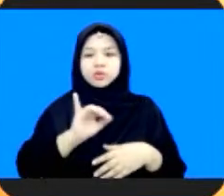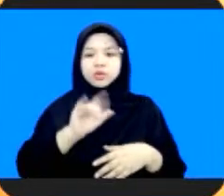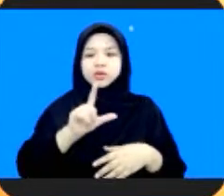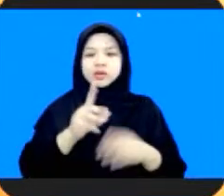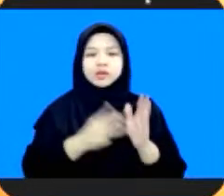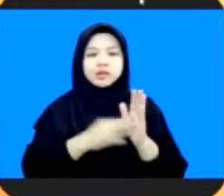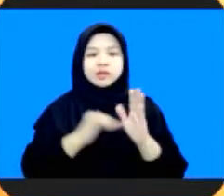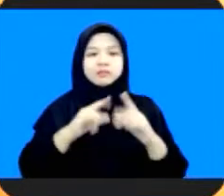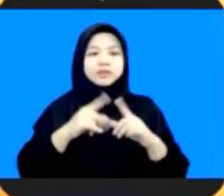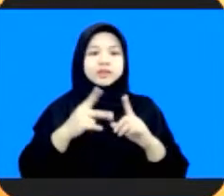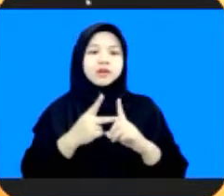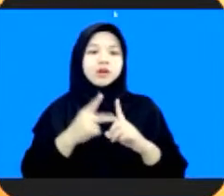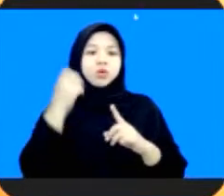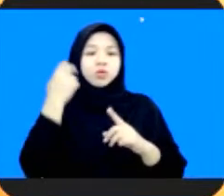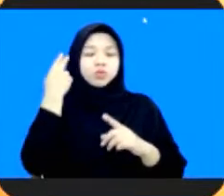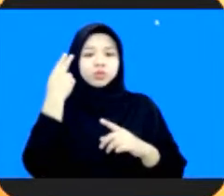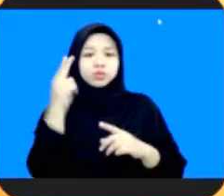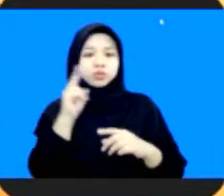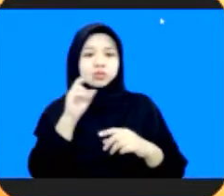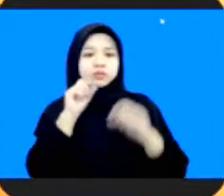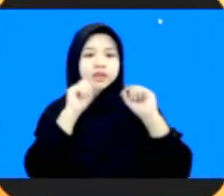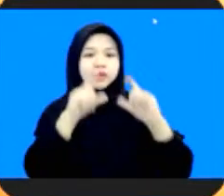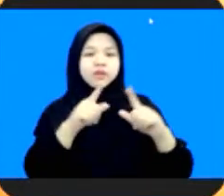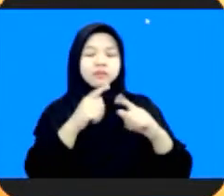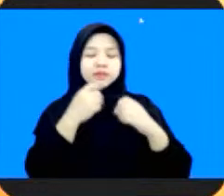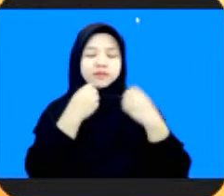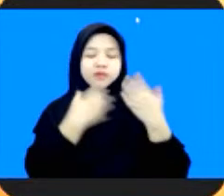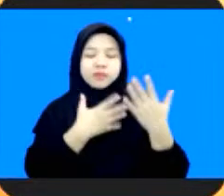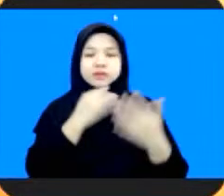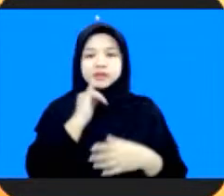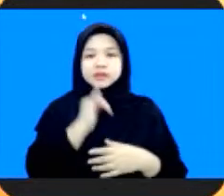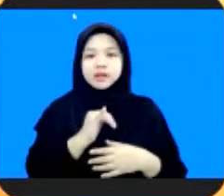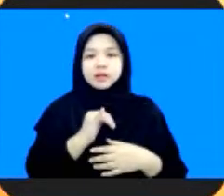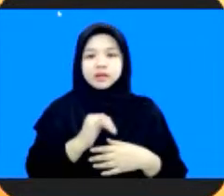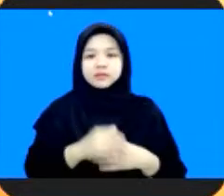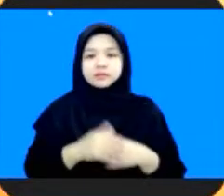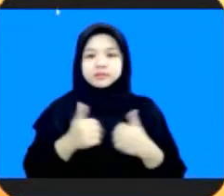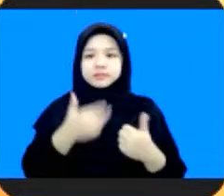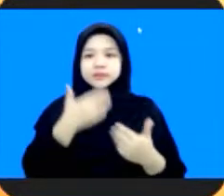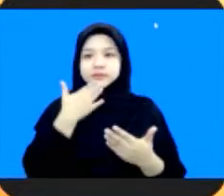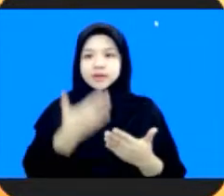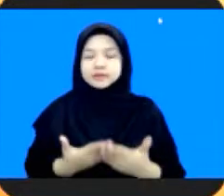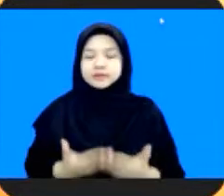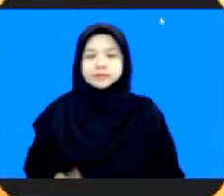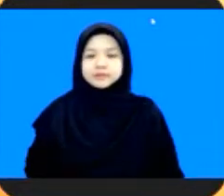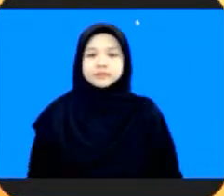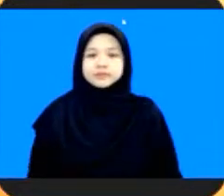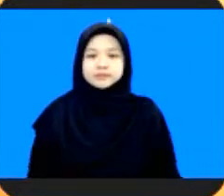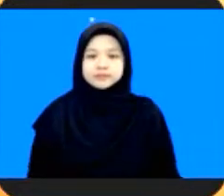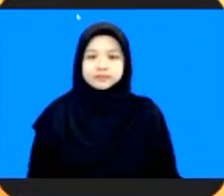expression. That's three. Thank you. Okay, so do you,